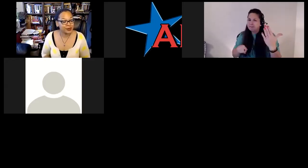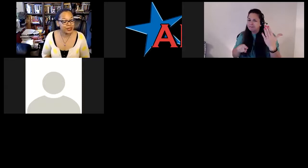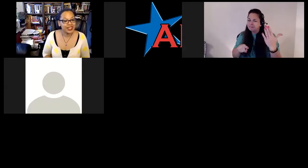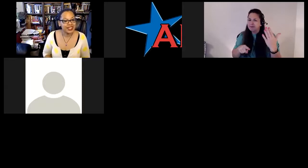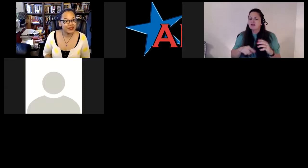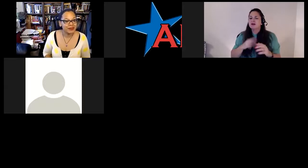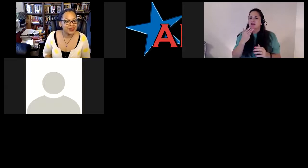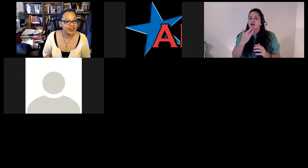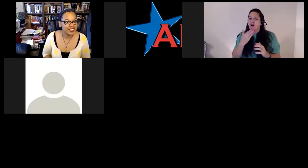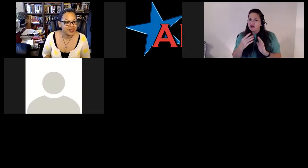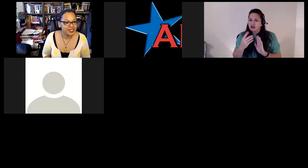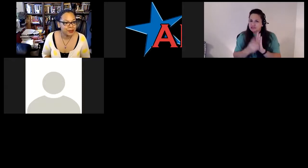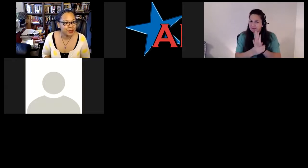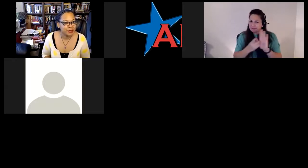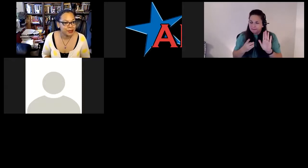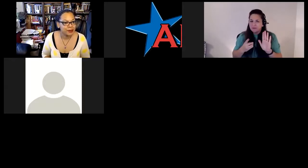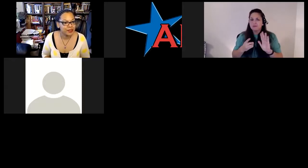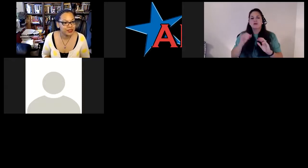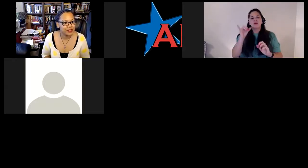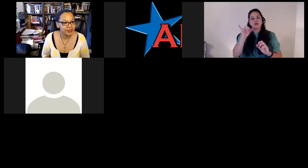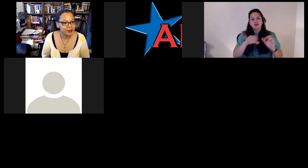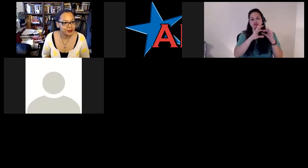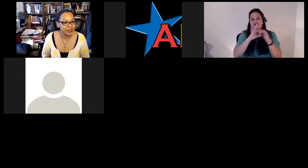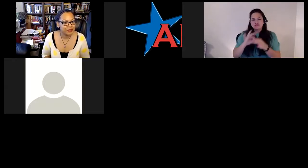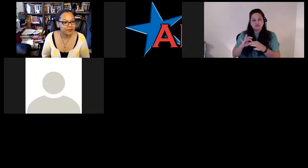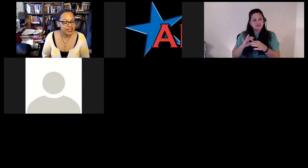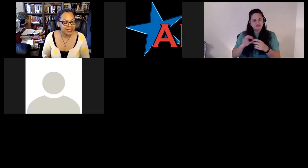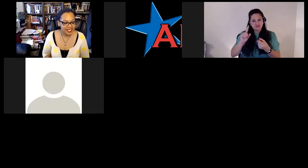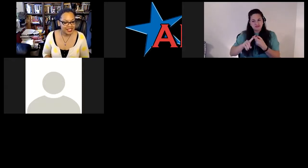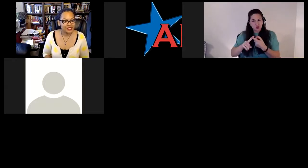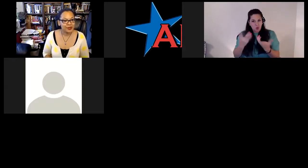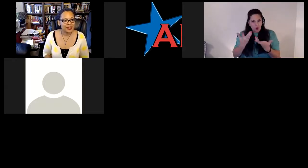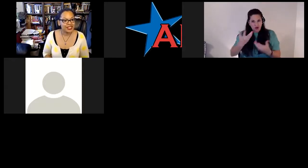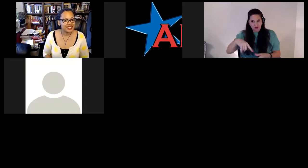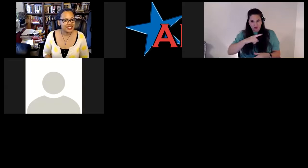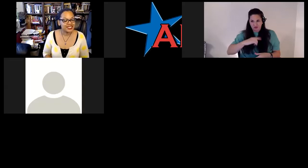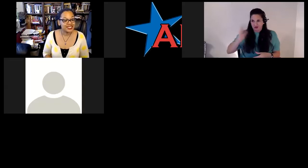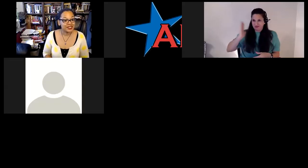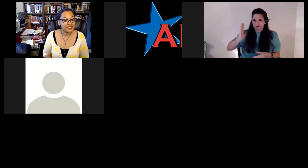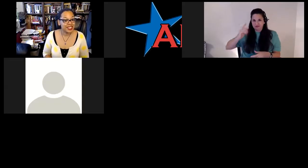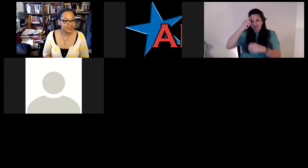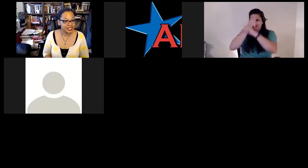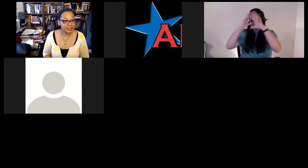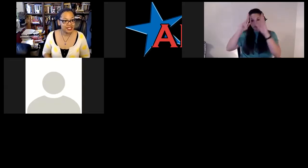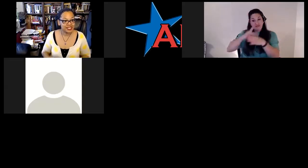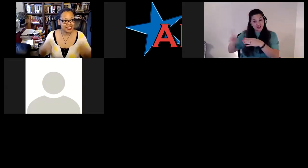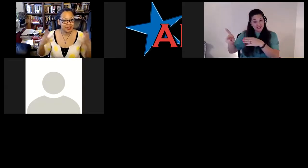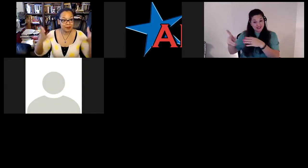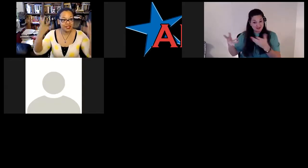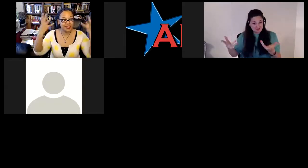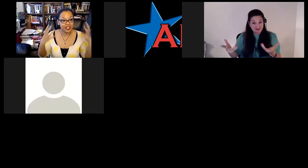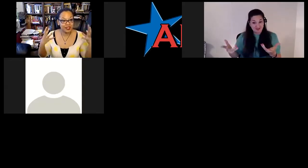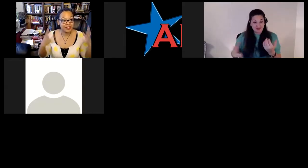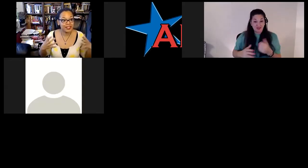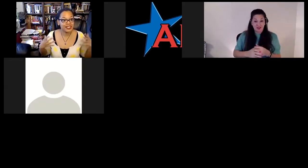to our thought experiment about professionalism earlier. And so to end with that piece, there is a